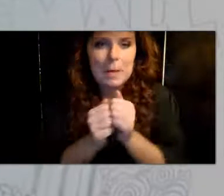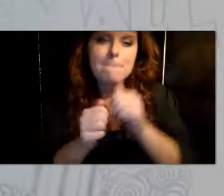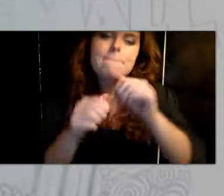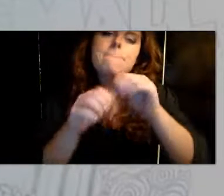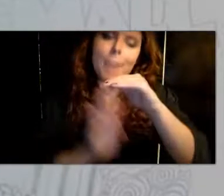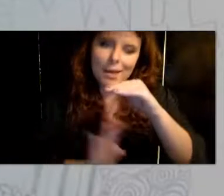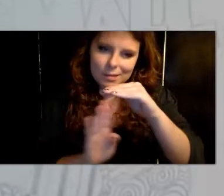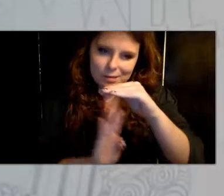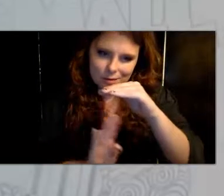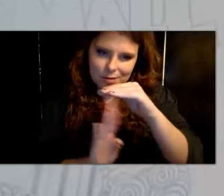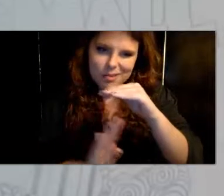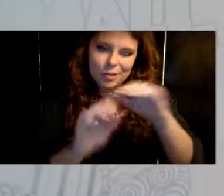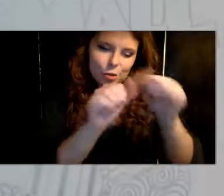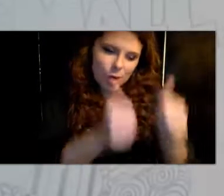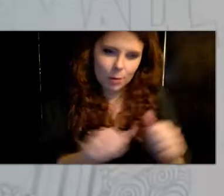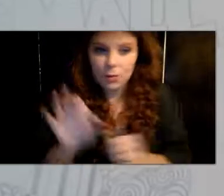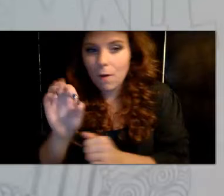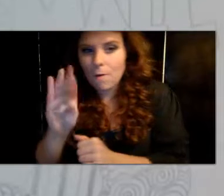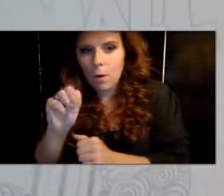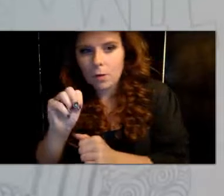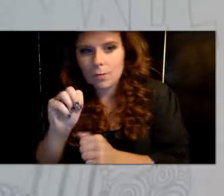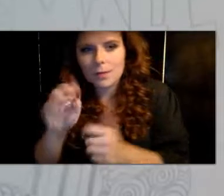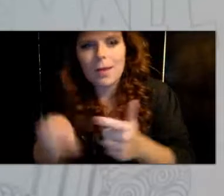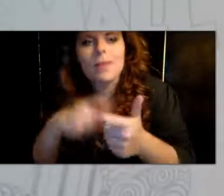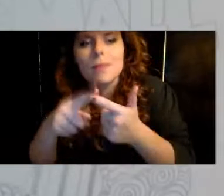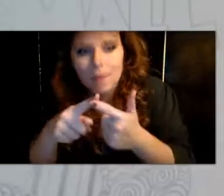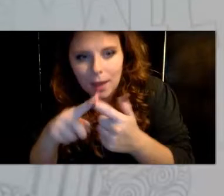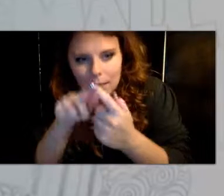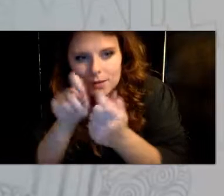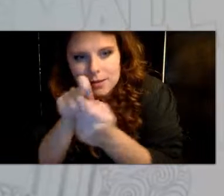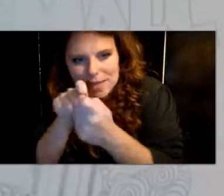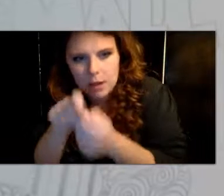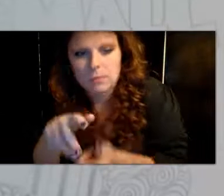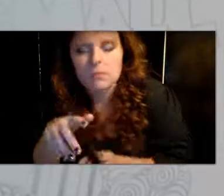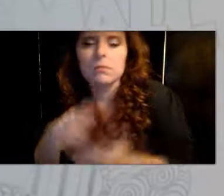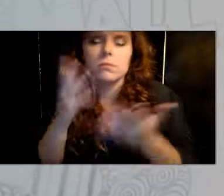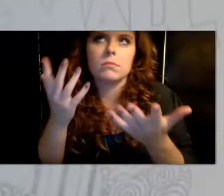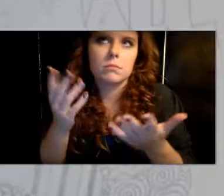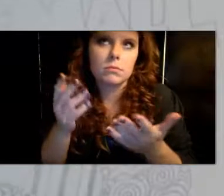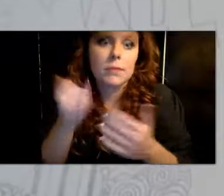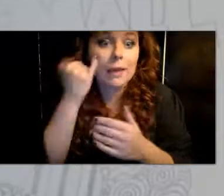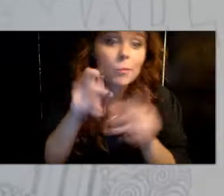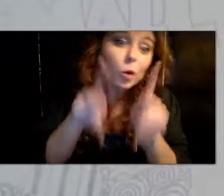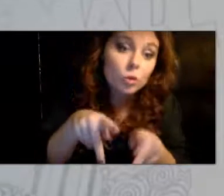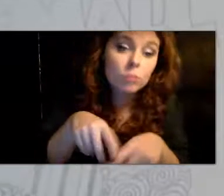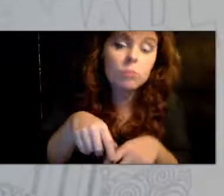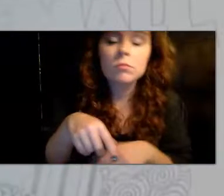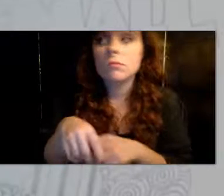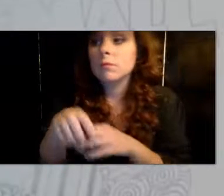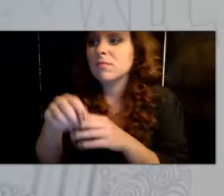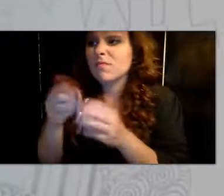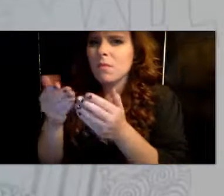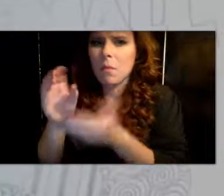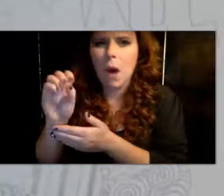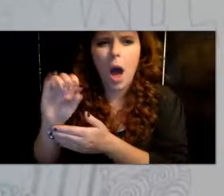shapes and forms before you add detail to any of your drawings. So anytime you're drawing a person or an object or things